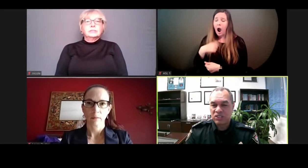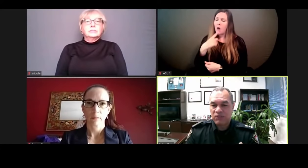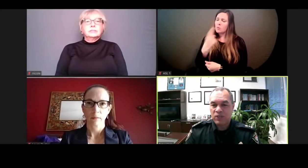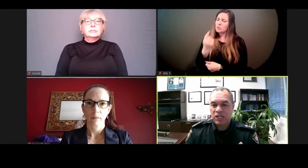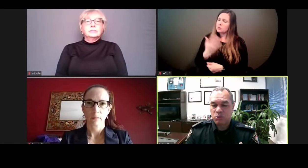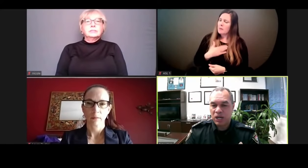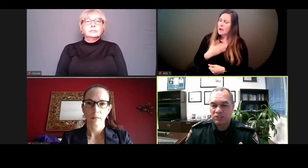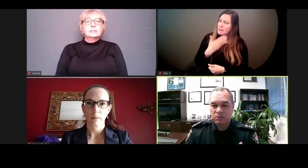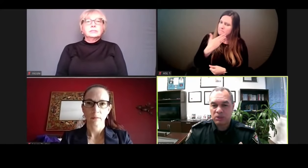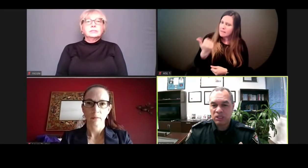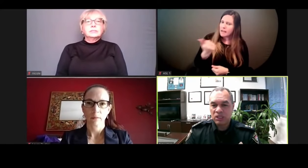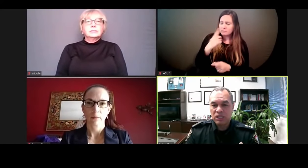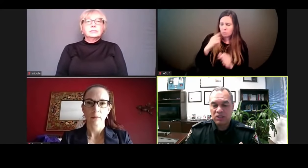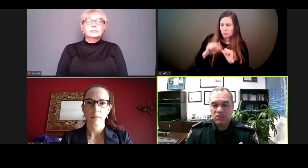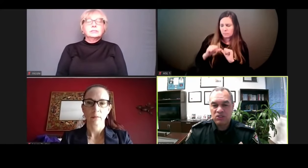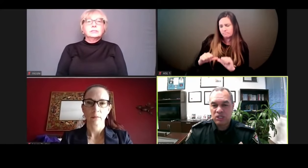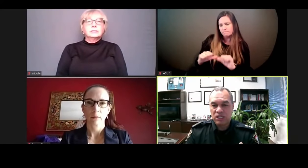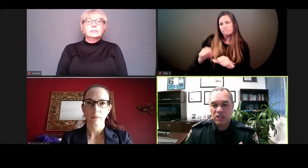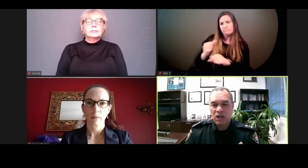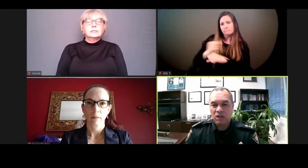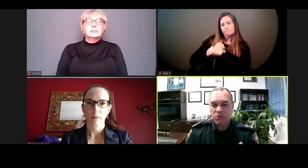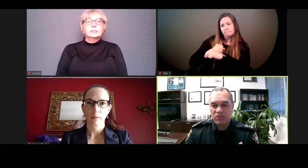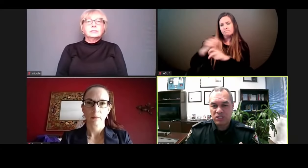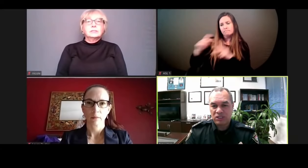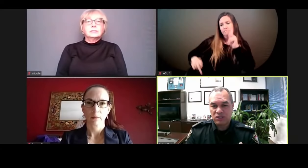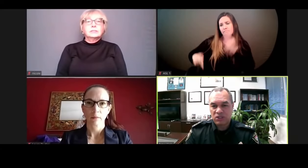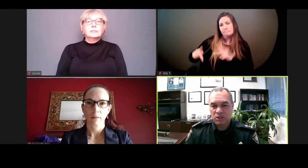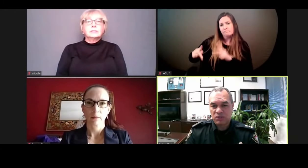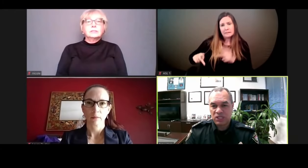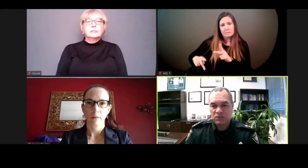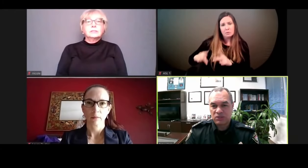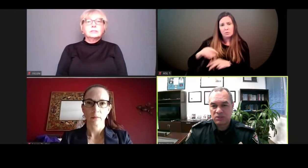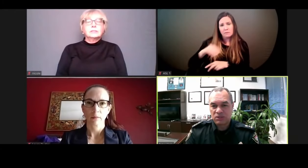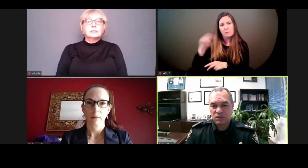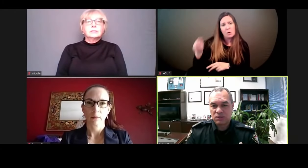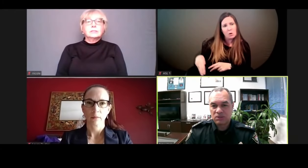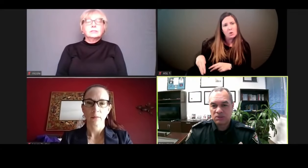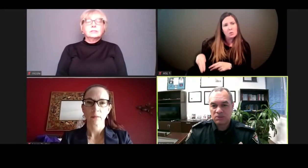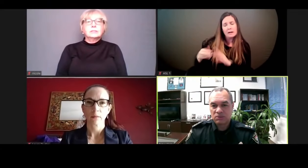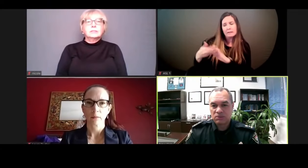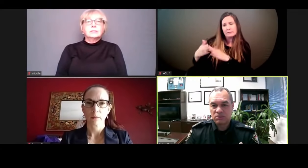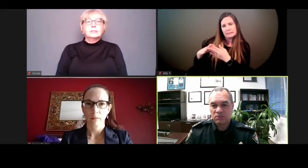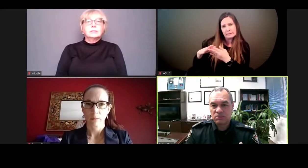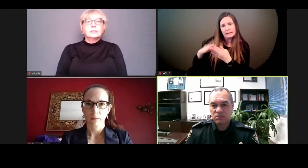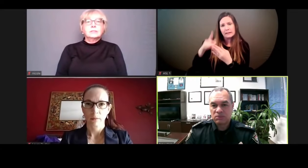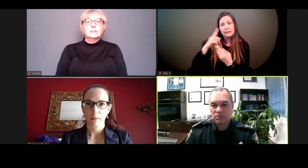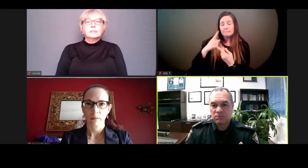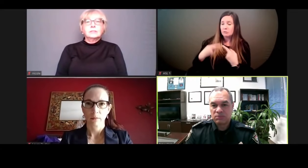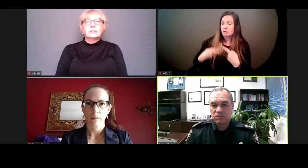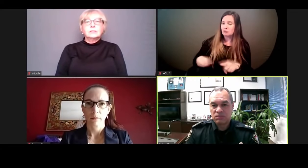as safe as possible in these unique and unprecedented circumstances.